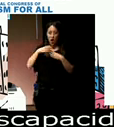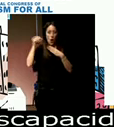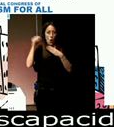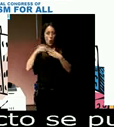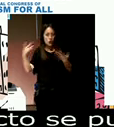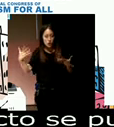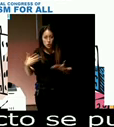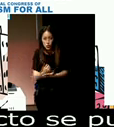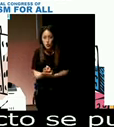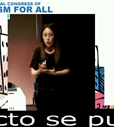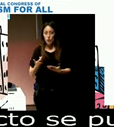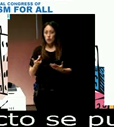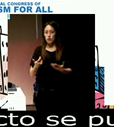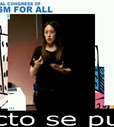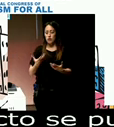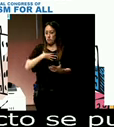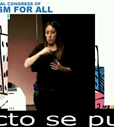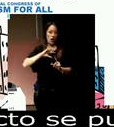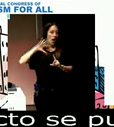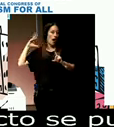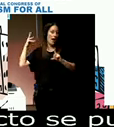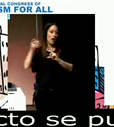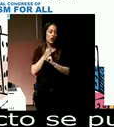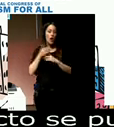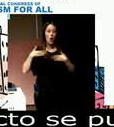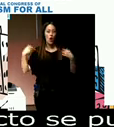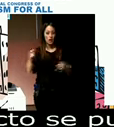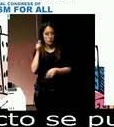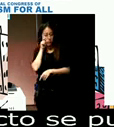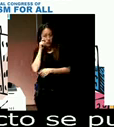used by many people.